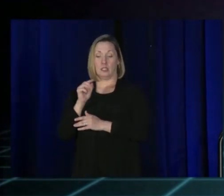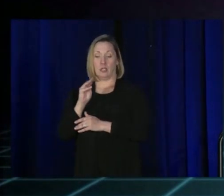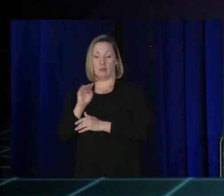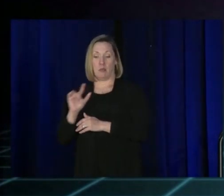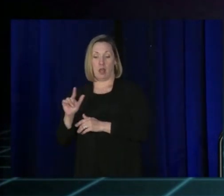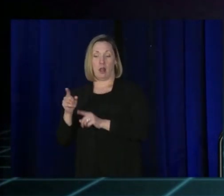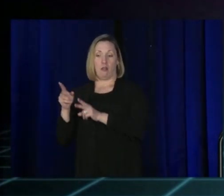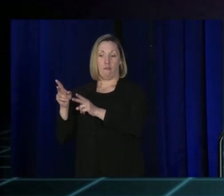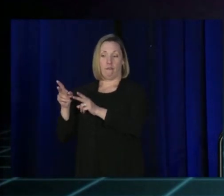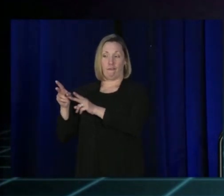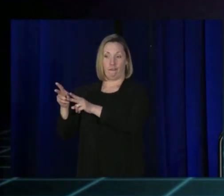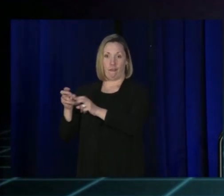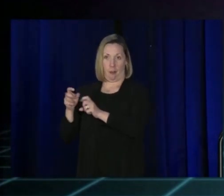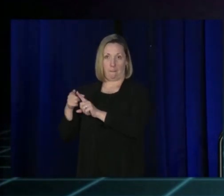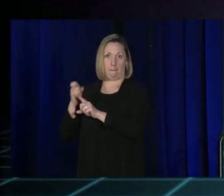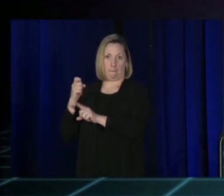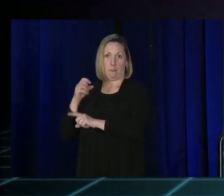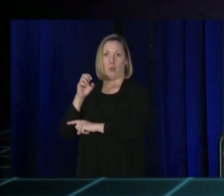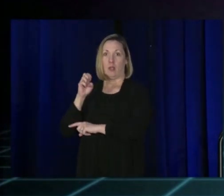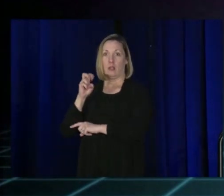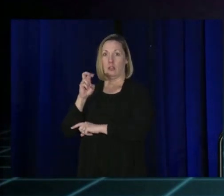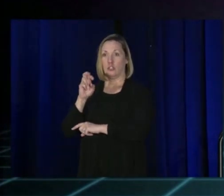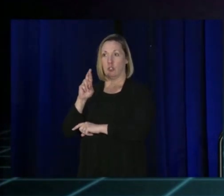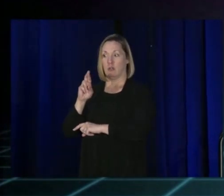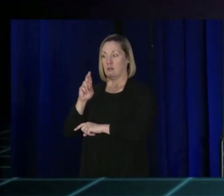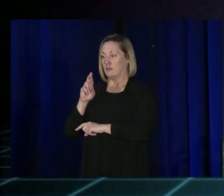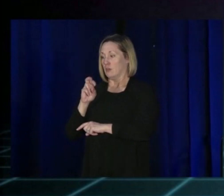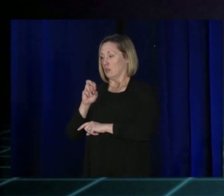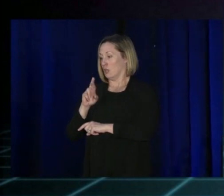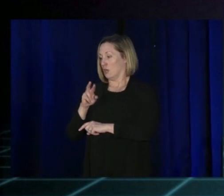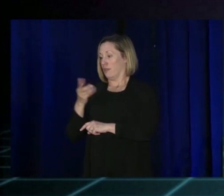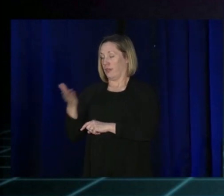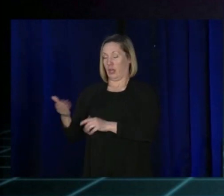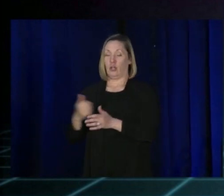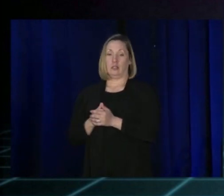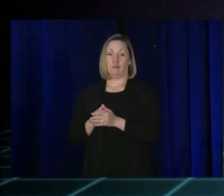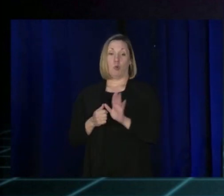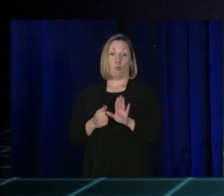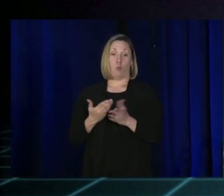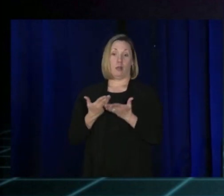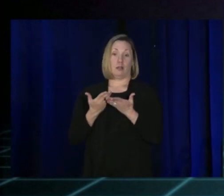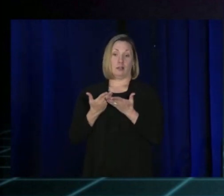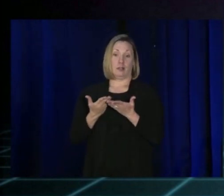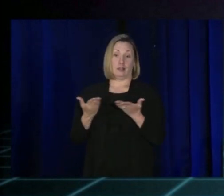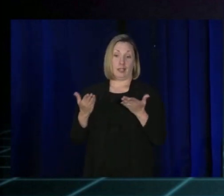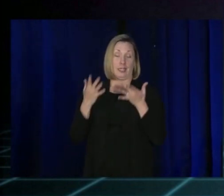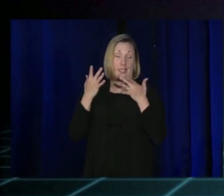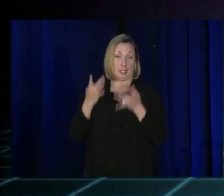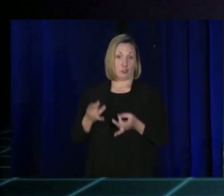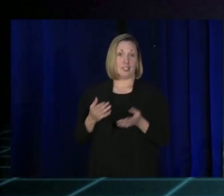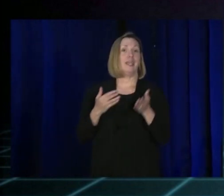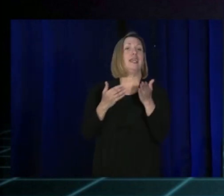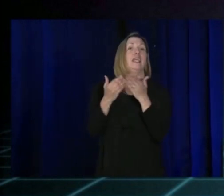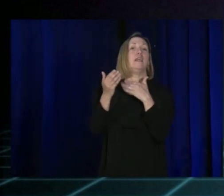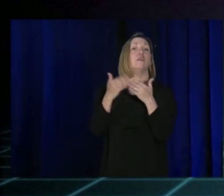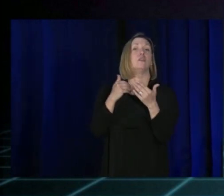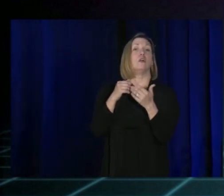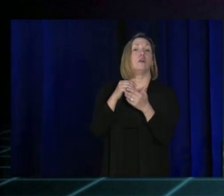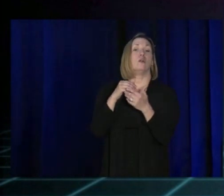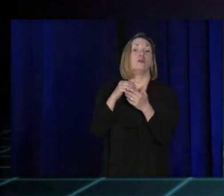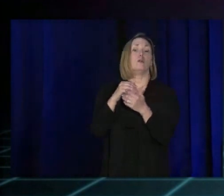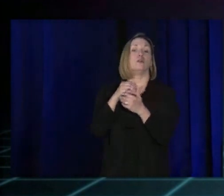the server there. But one thing that's interesting, though, is that even though it is server